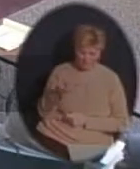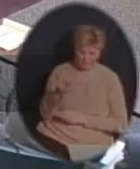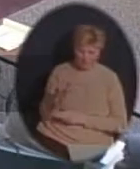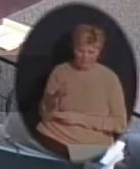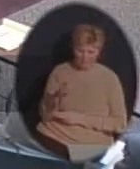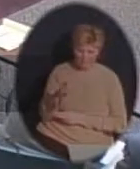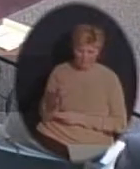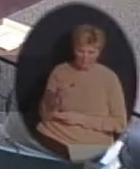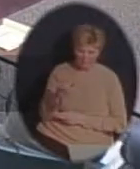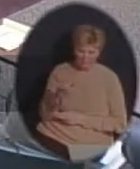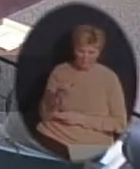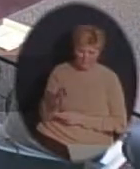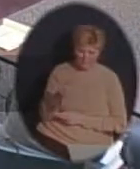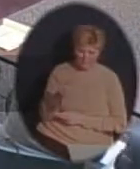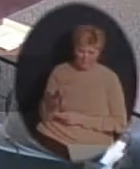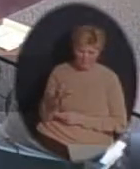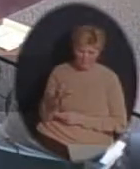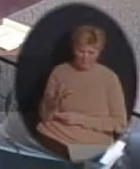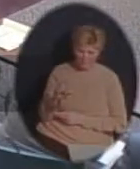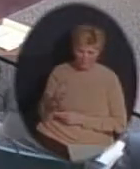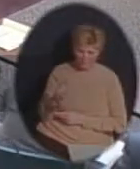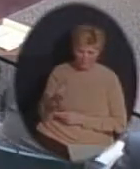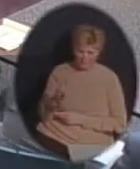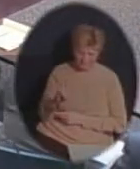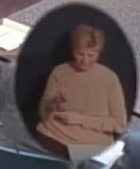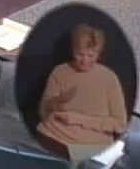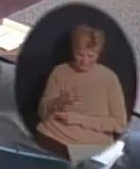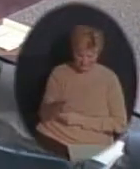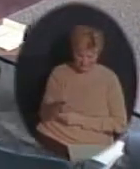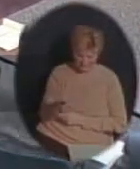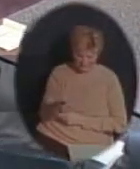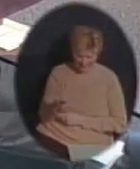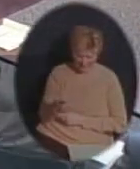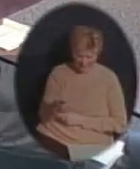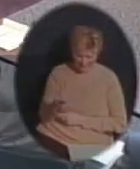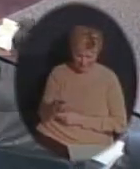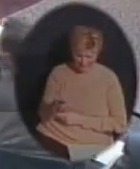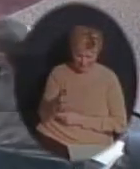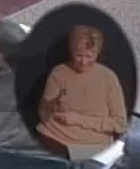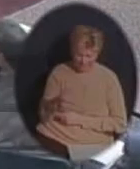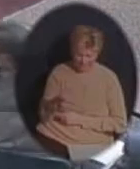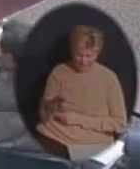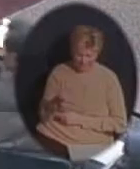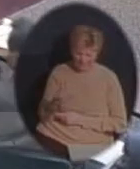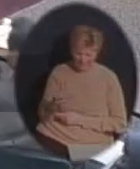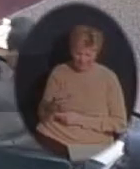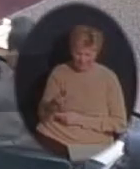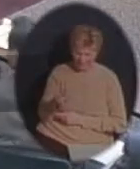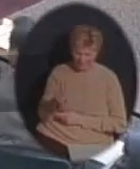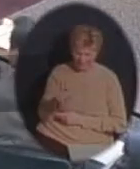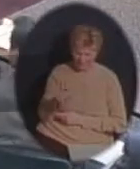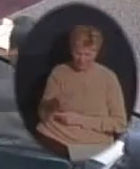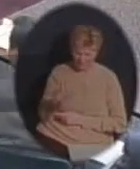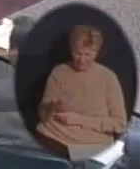Coordinator, Ruth Harbin-Miles, District Math Coordinator, and Carol Williamson, District Science Coordinator.